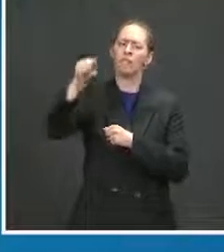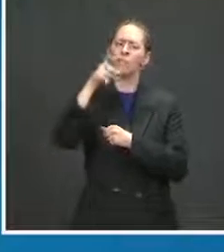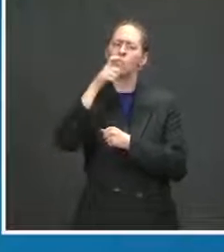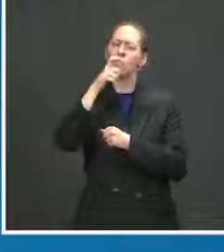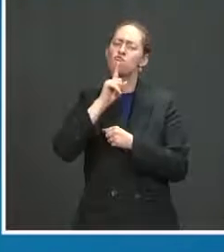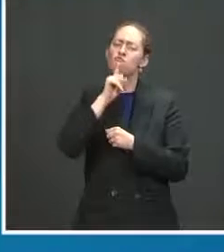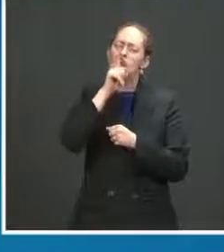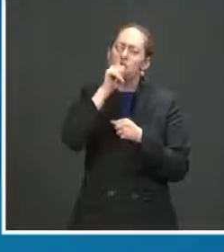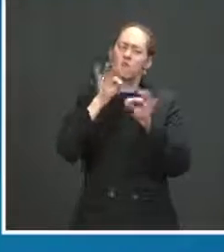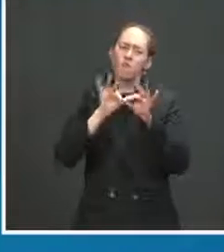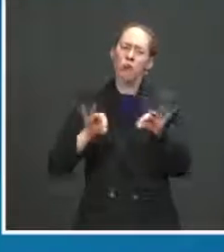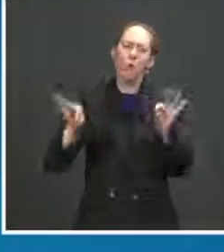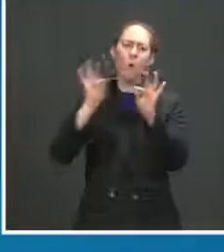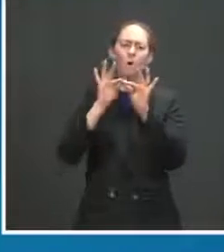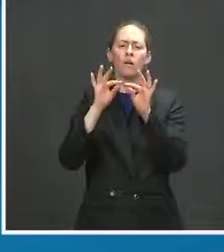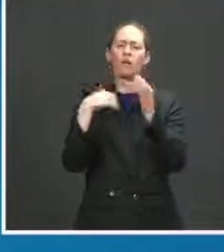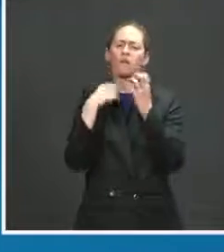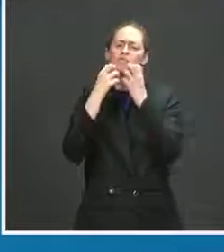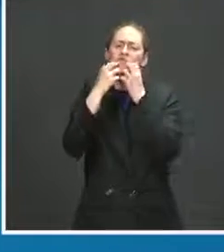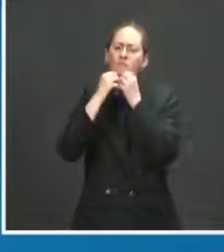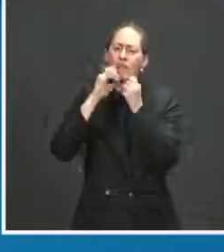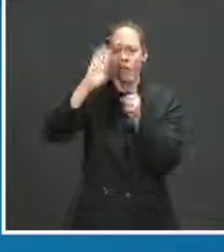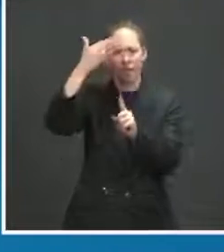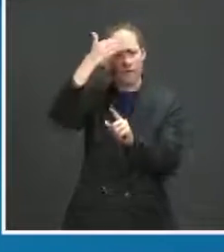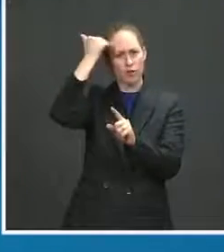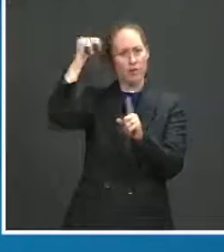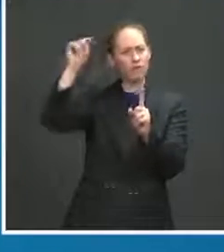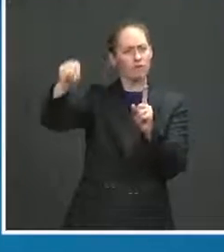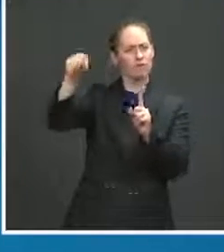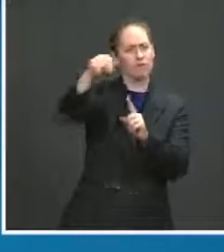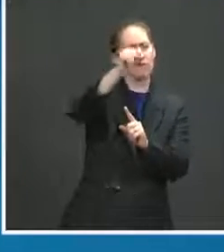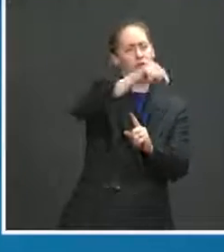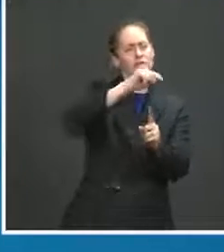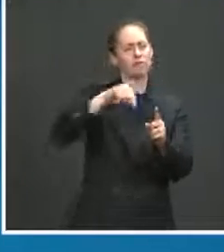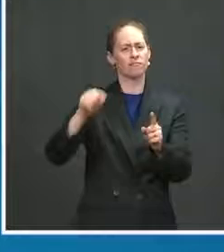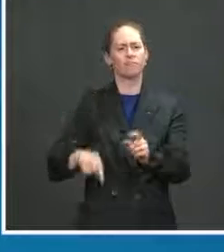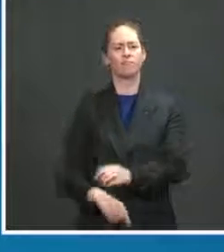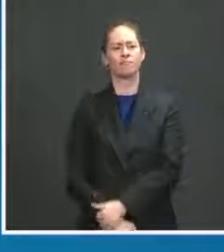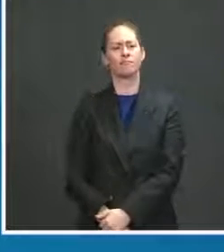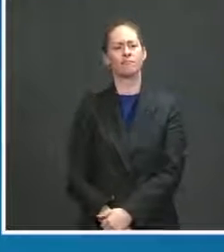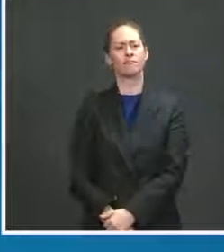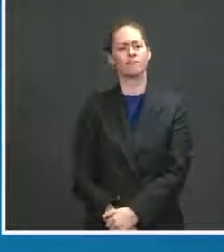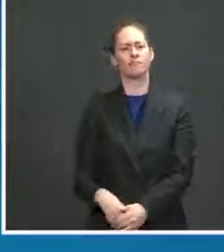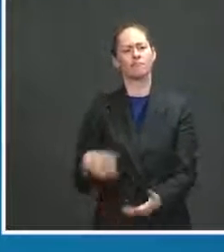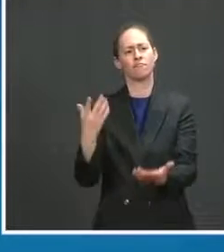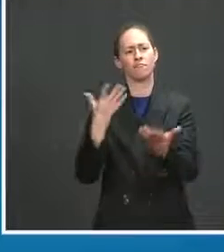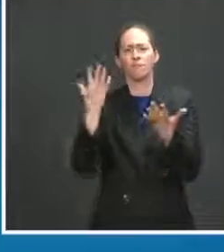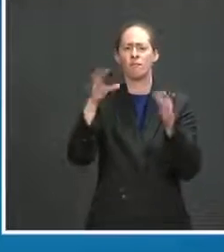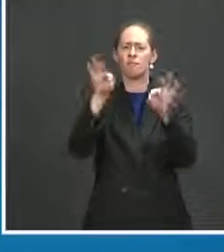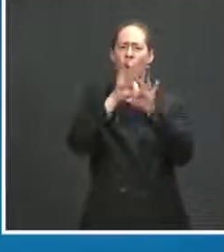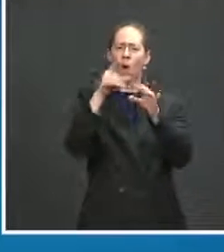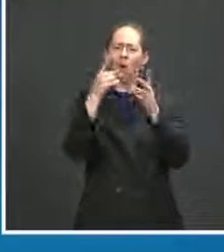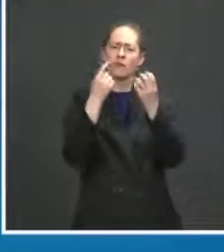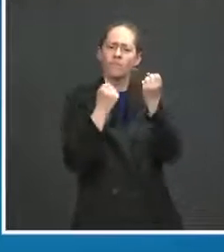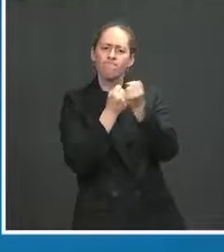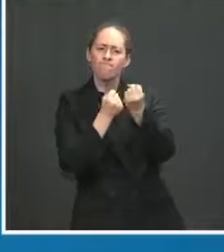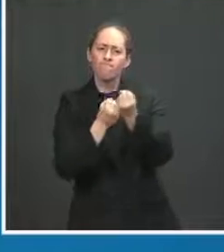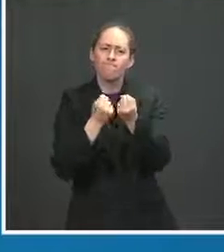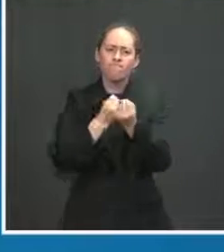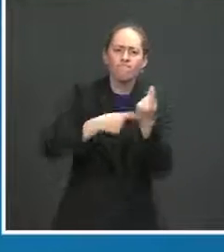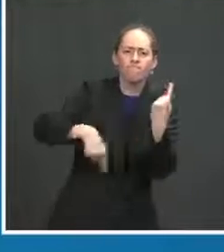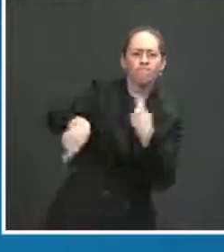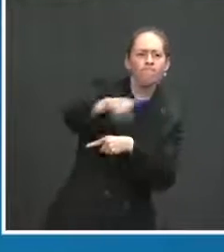never forget the ideals you stand for: duty,